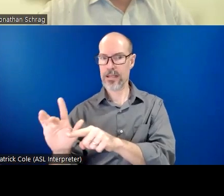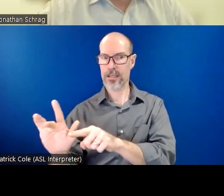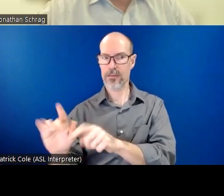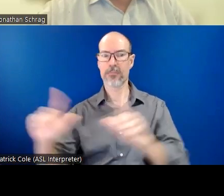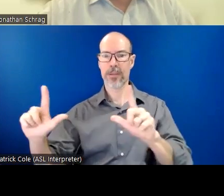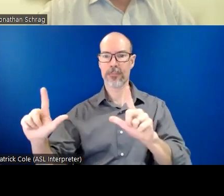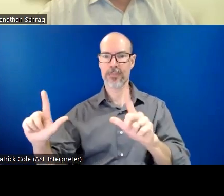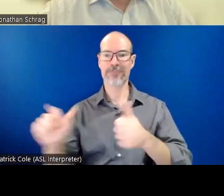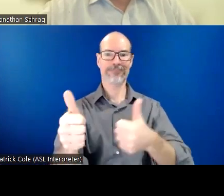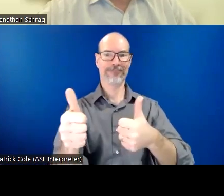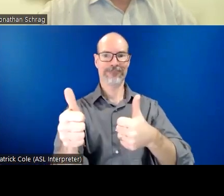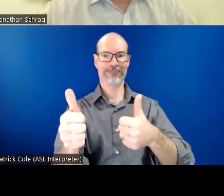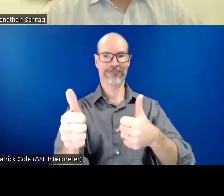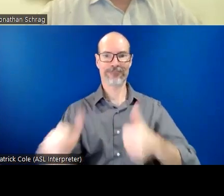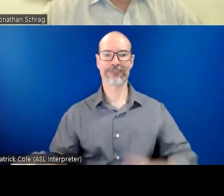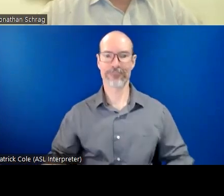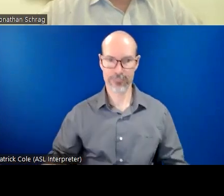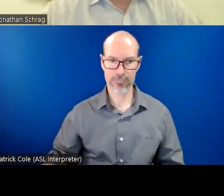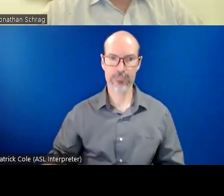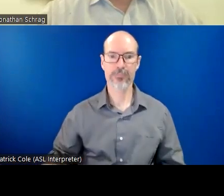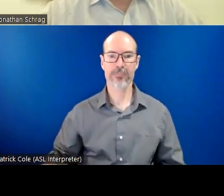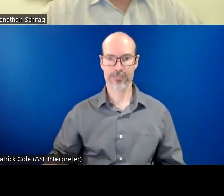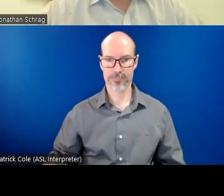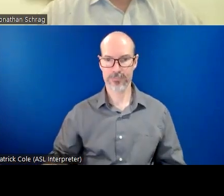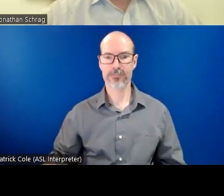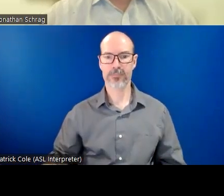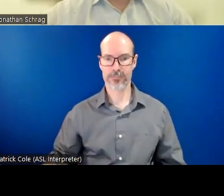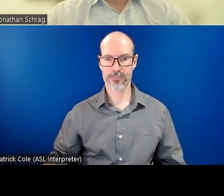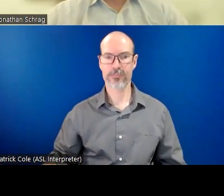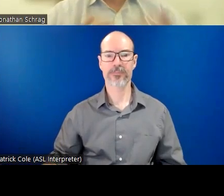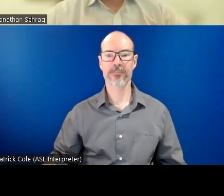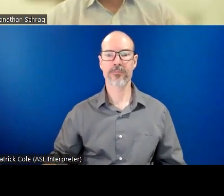Better? Yep. There you go. Okay.